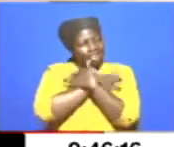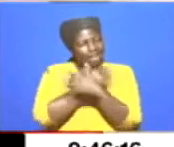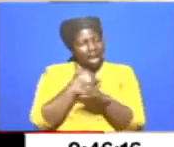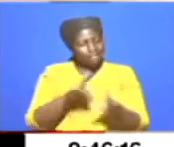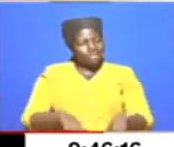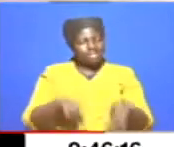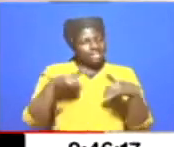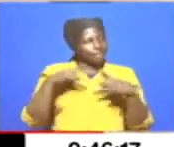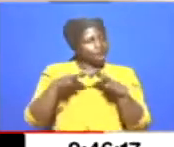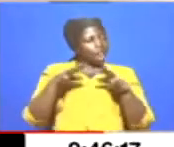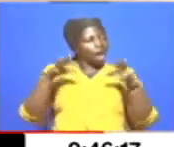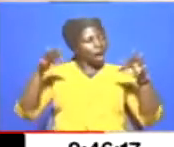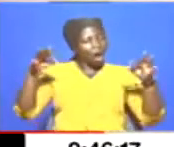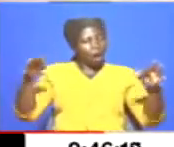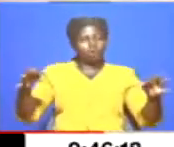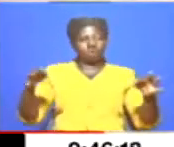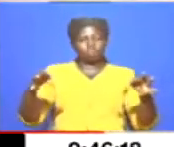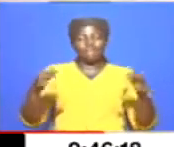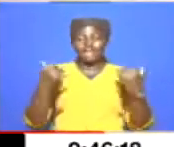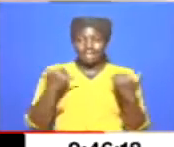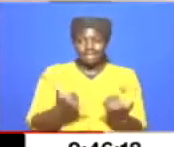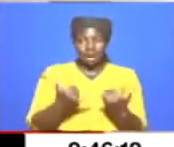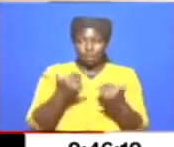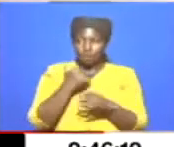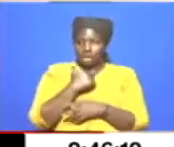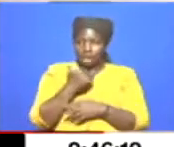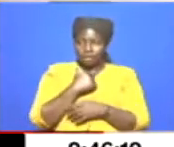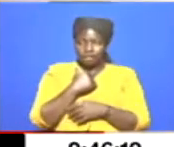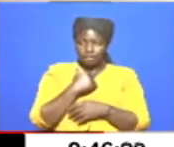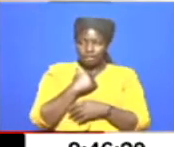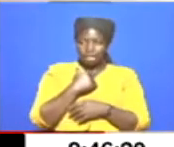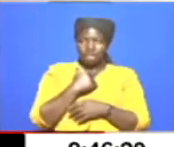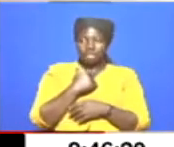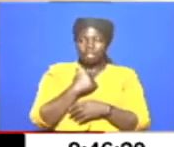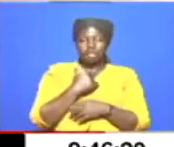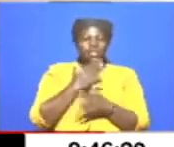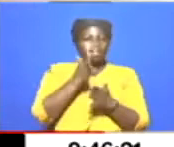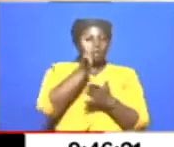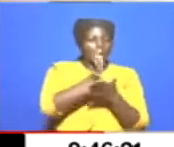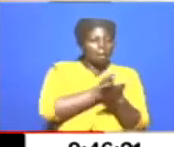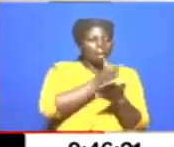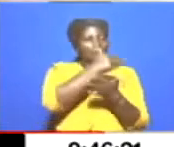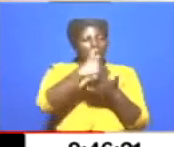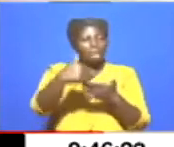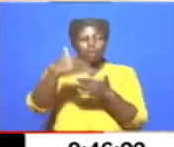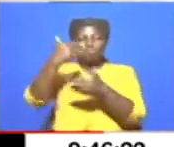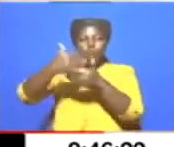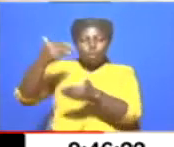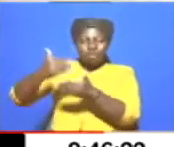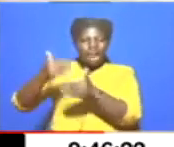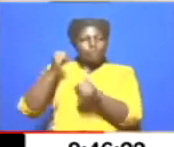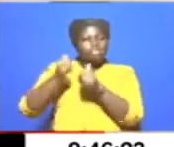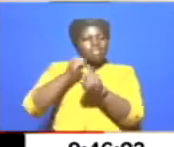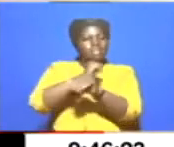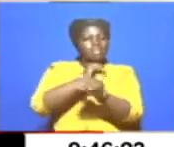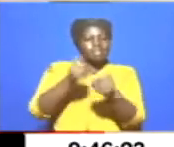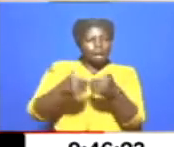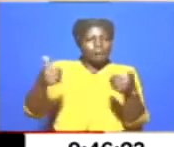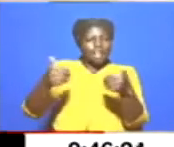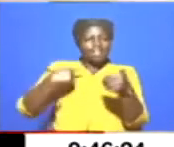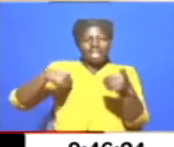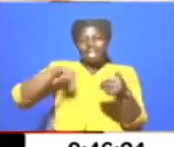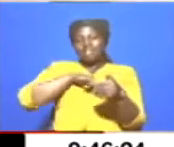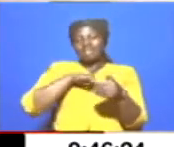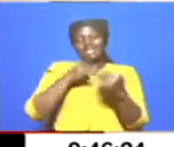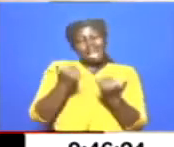longer, and now these artificial colonial borders have divided us. Enough is